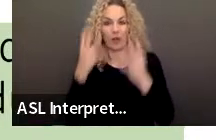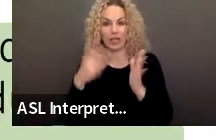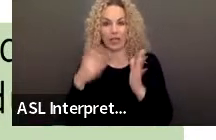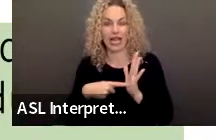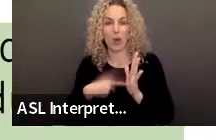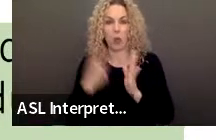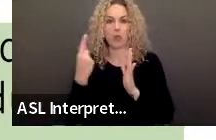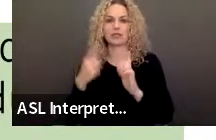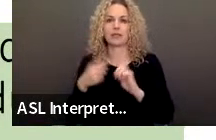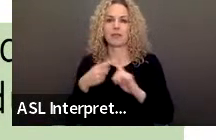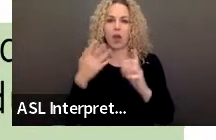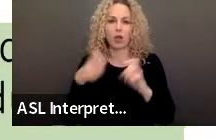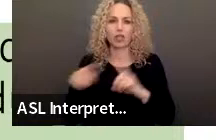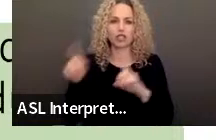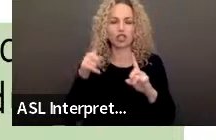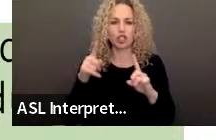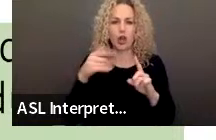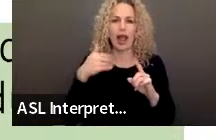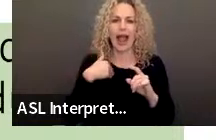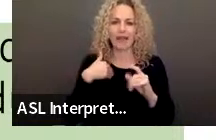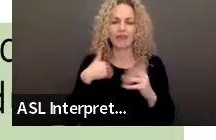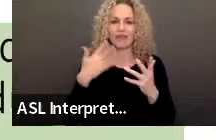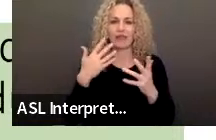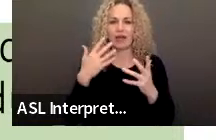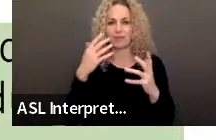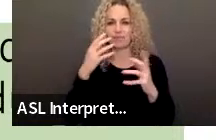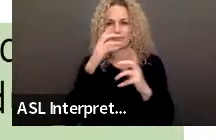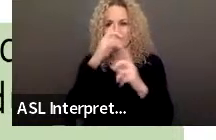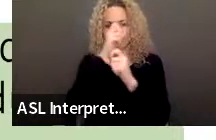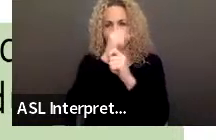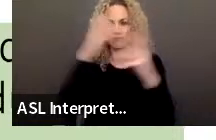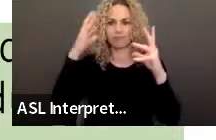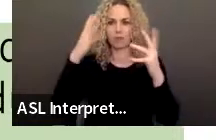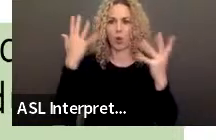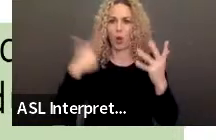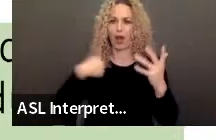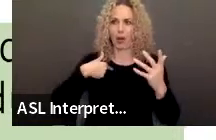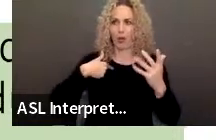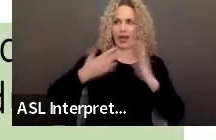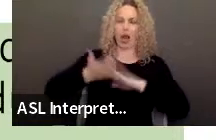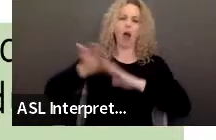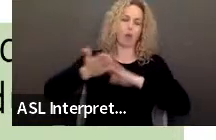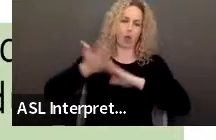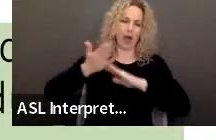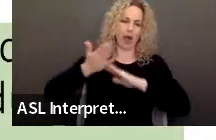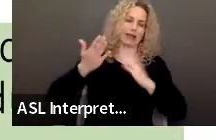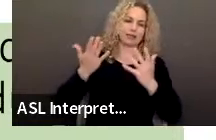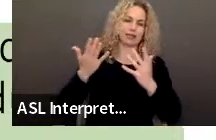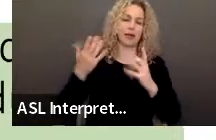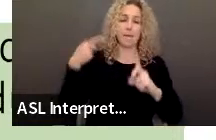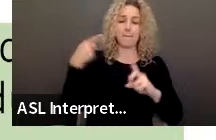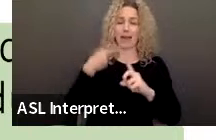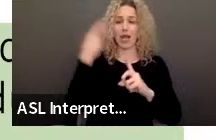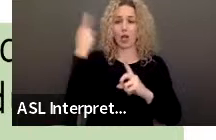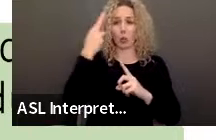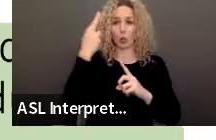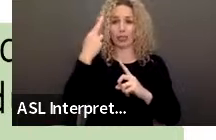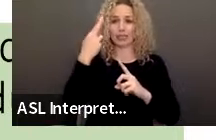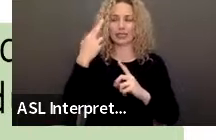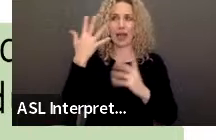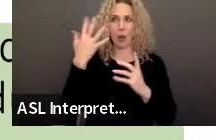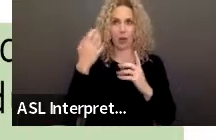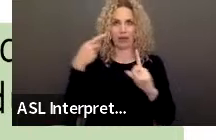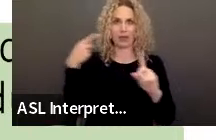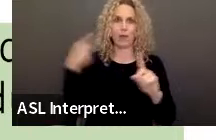but I wanted you all to have the high-level overview of what our operation is. And I think the main reason I like to make this